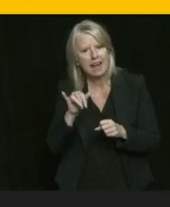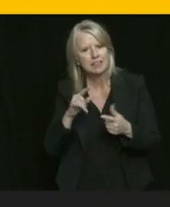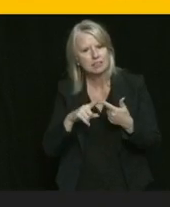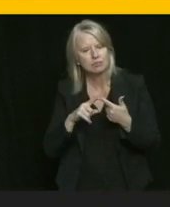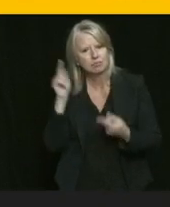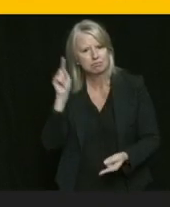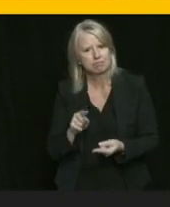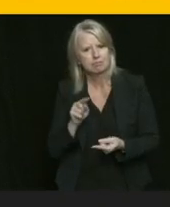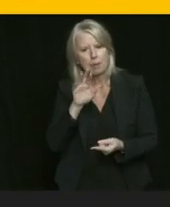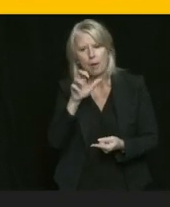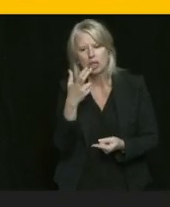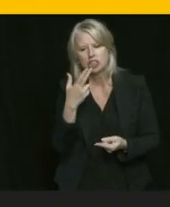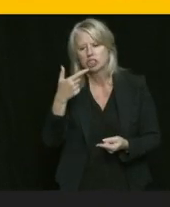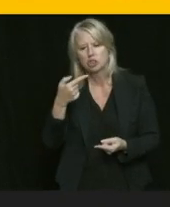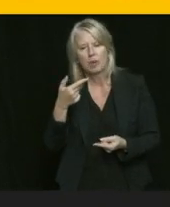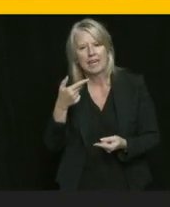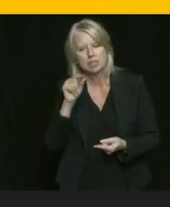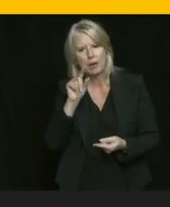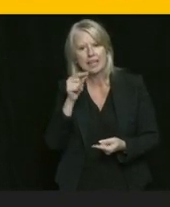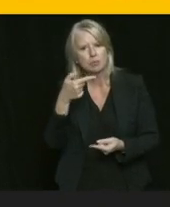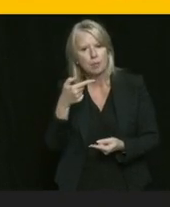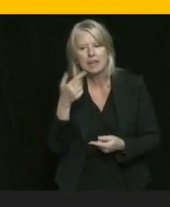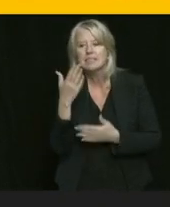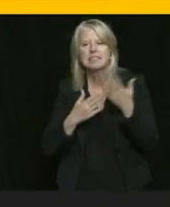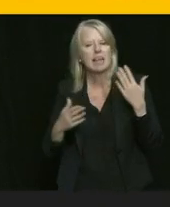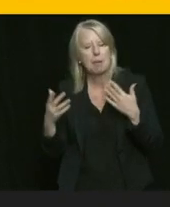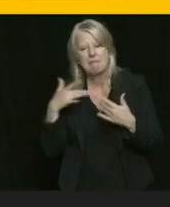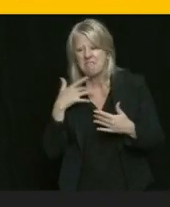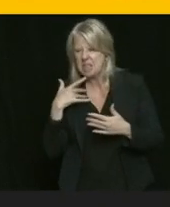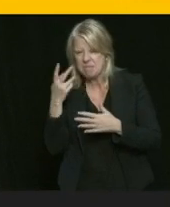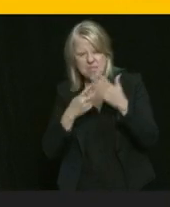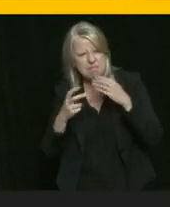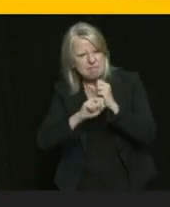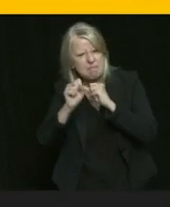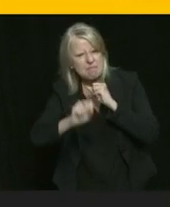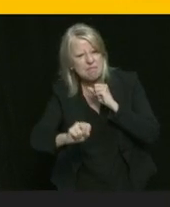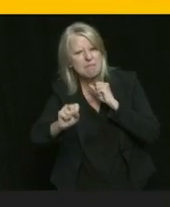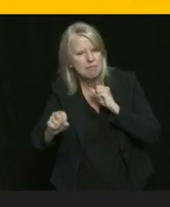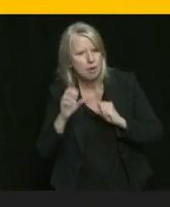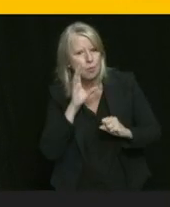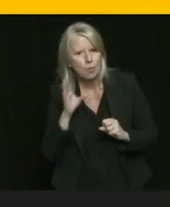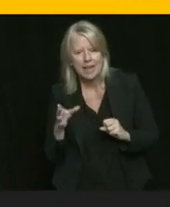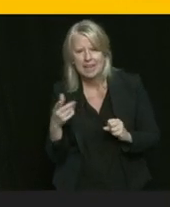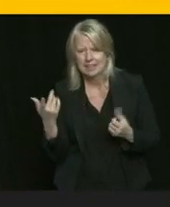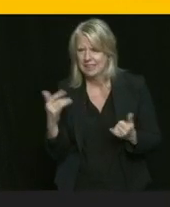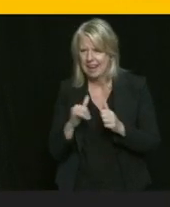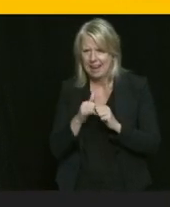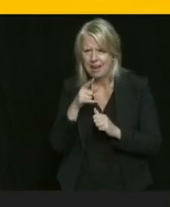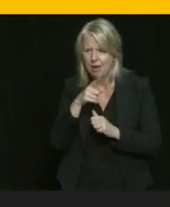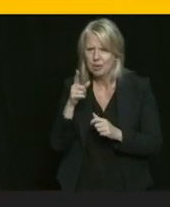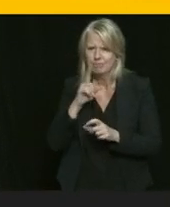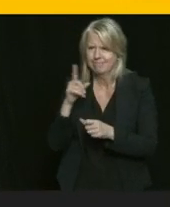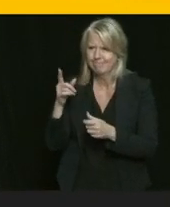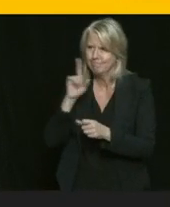March 2021. Some say it will take years. So how do you explain this broken promise to First Nations?